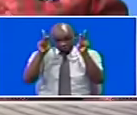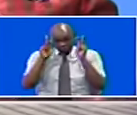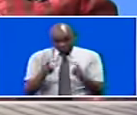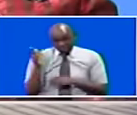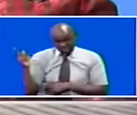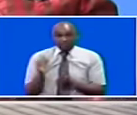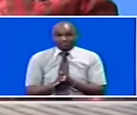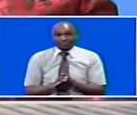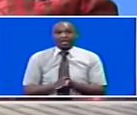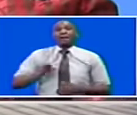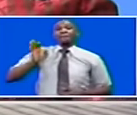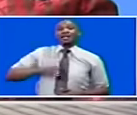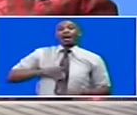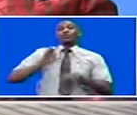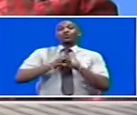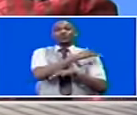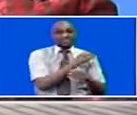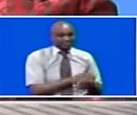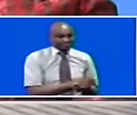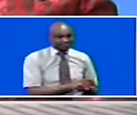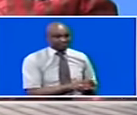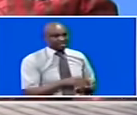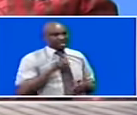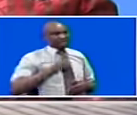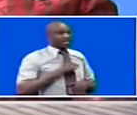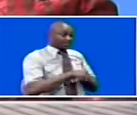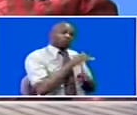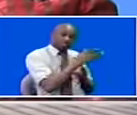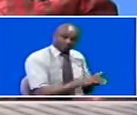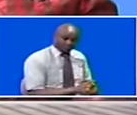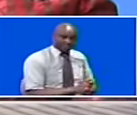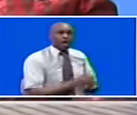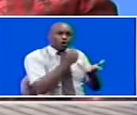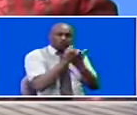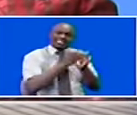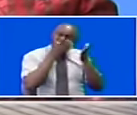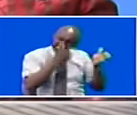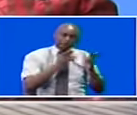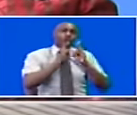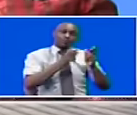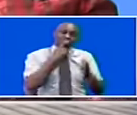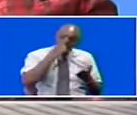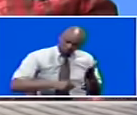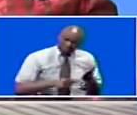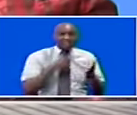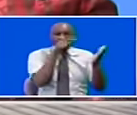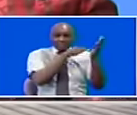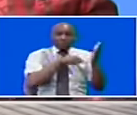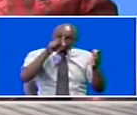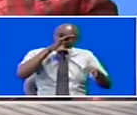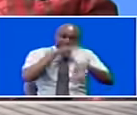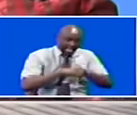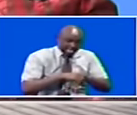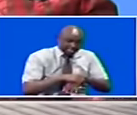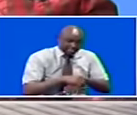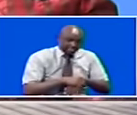Kisumu. Madam, good evening. And the auditor general's report shows that, among other things, that you received